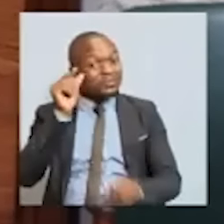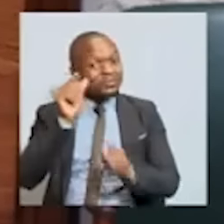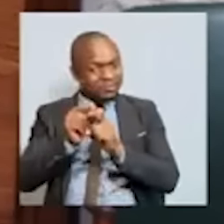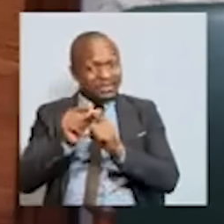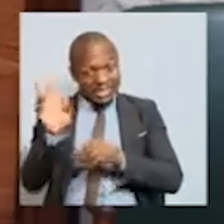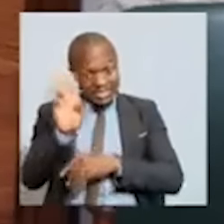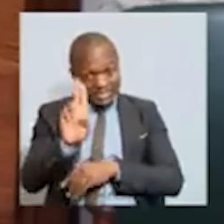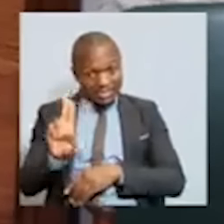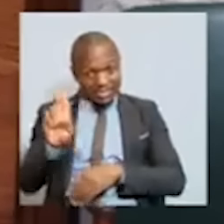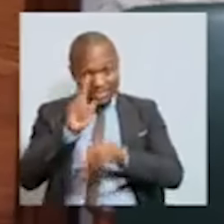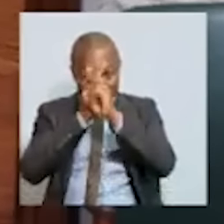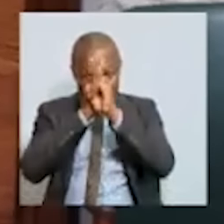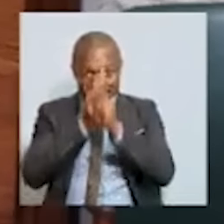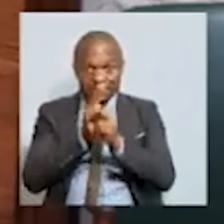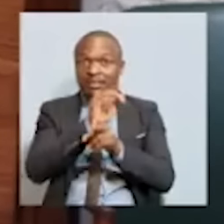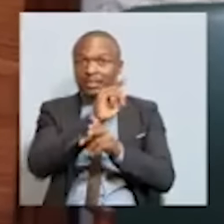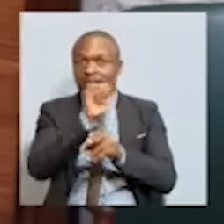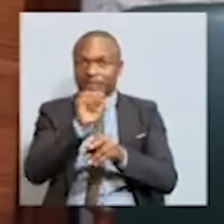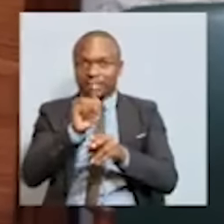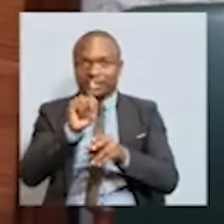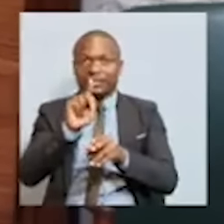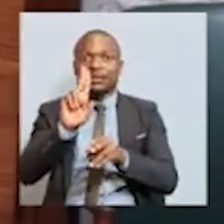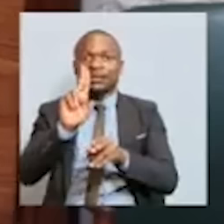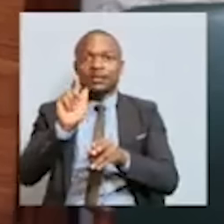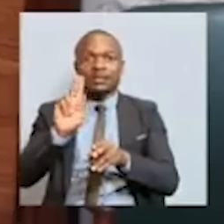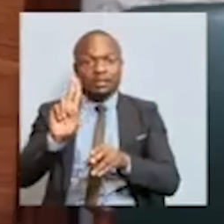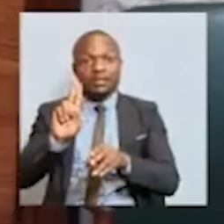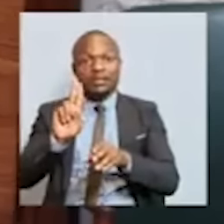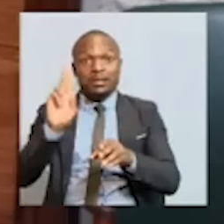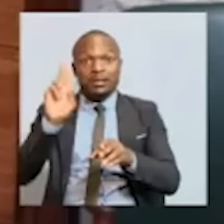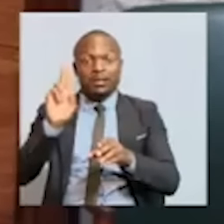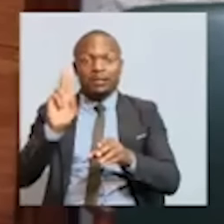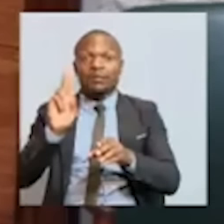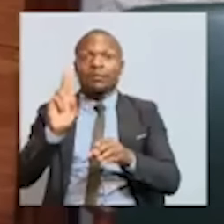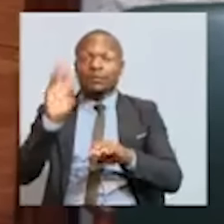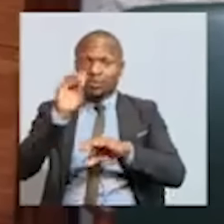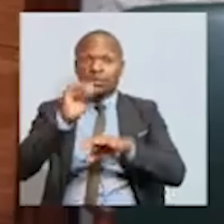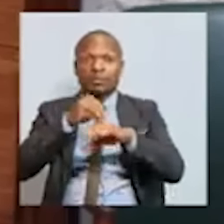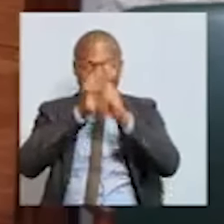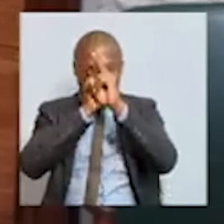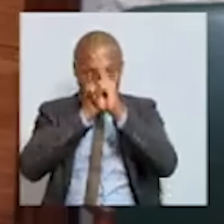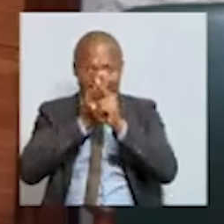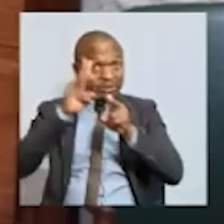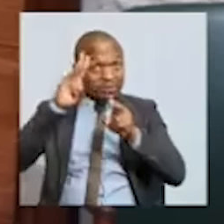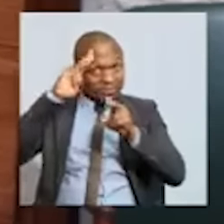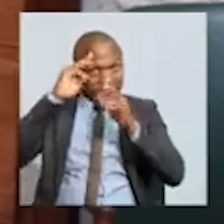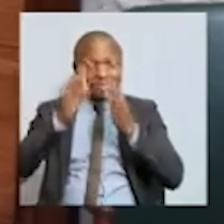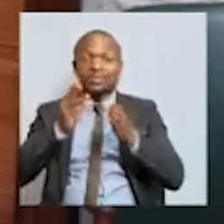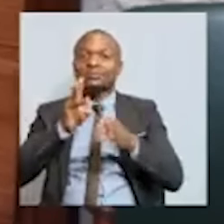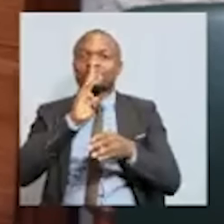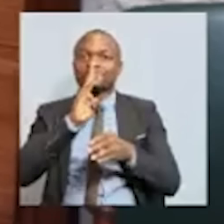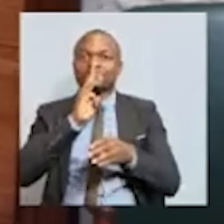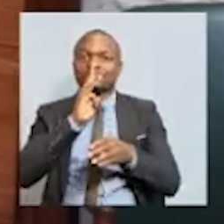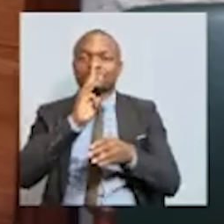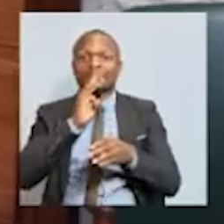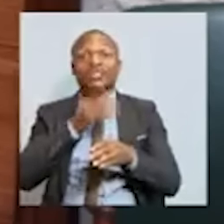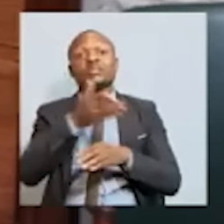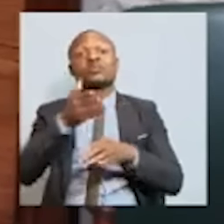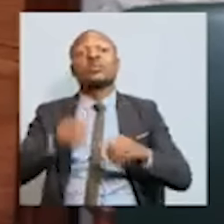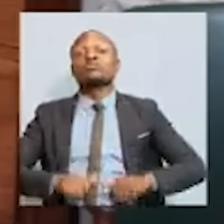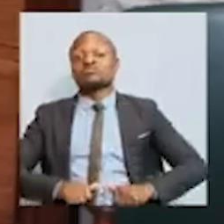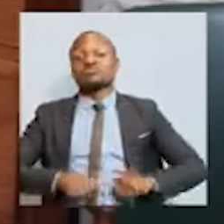used by Mr. Munir Zulu MP on Mr. Honorable M. Imposha MP, they were indeed